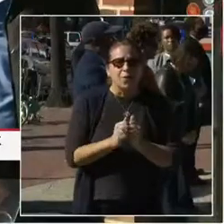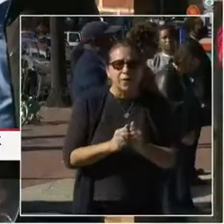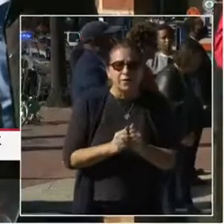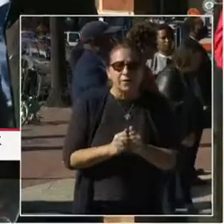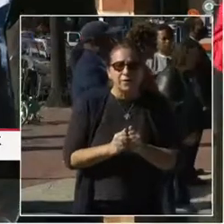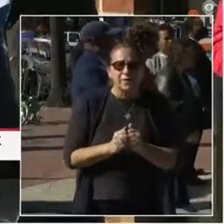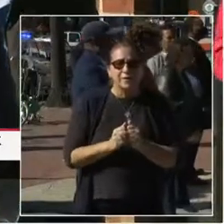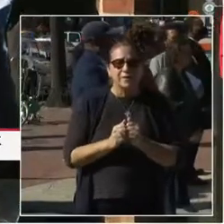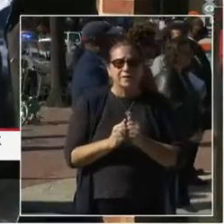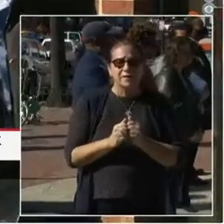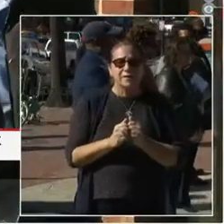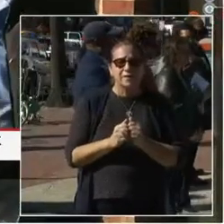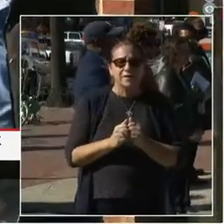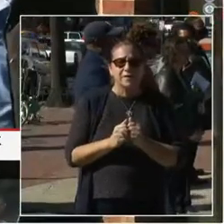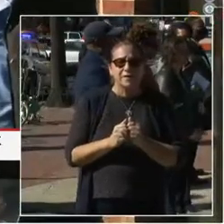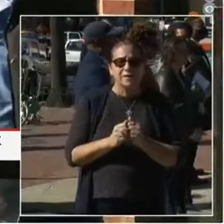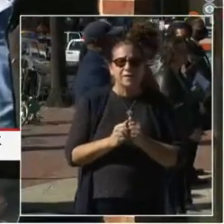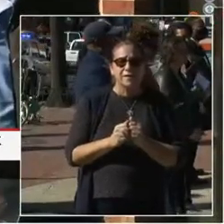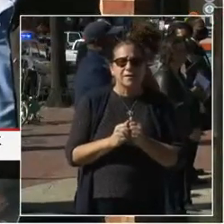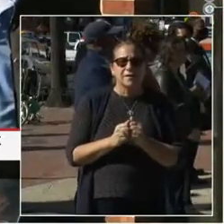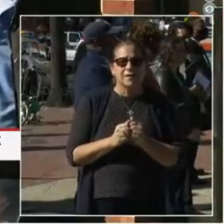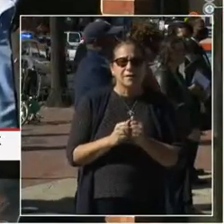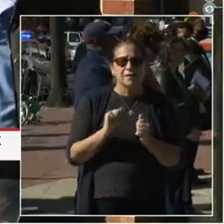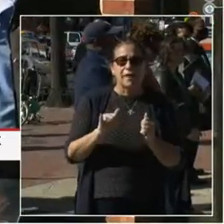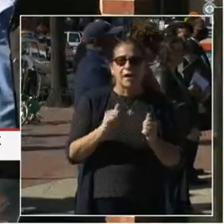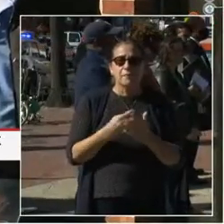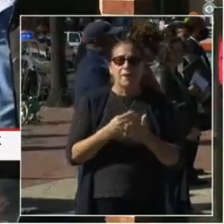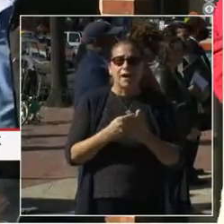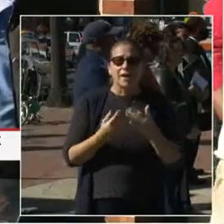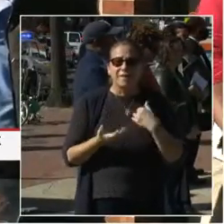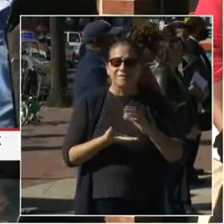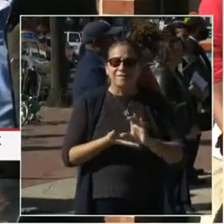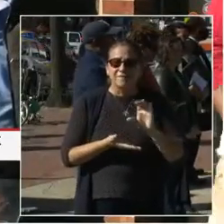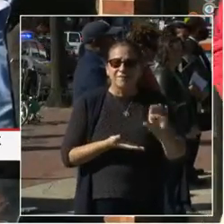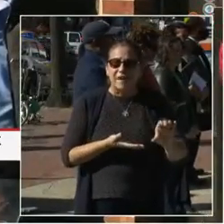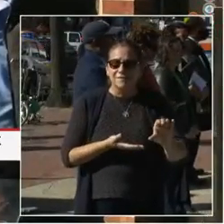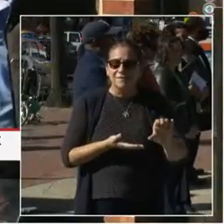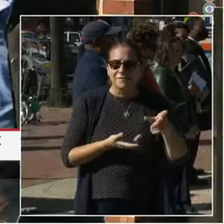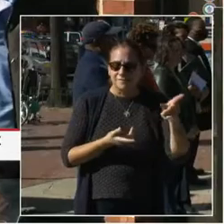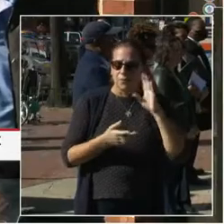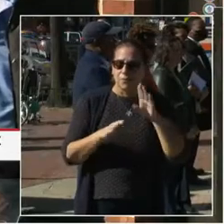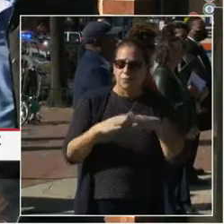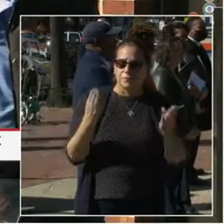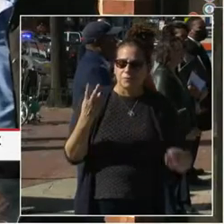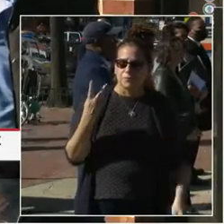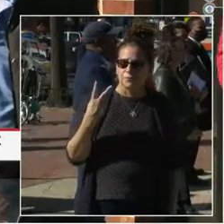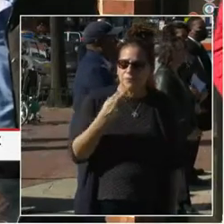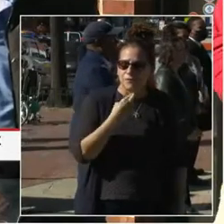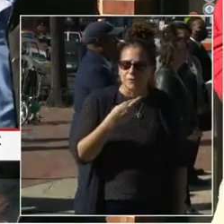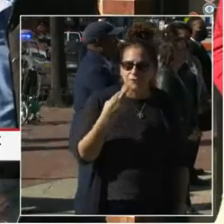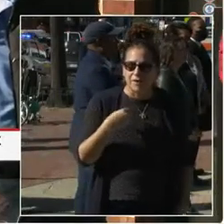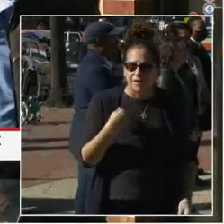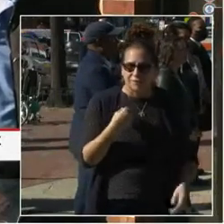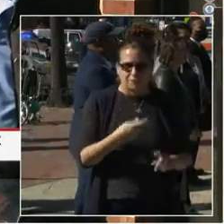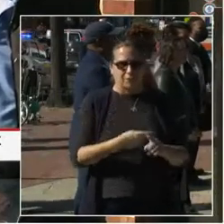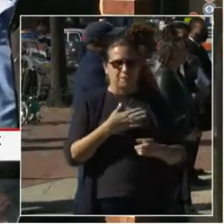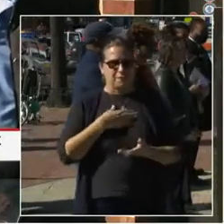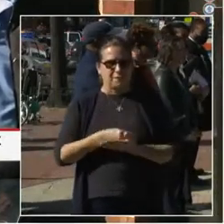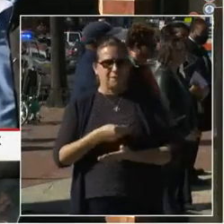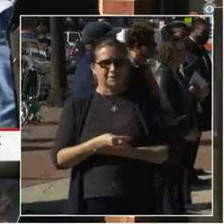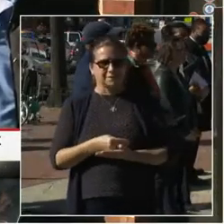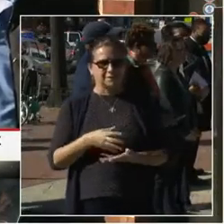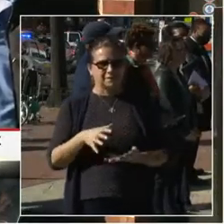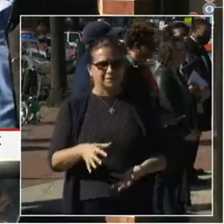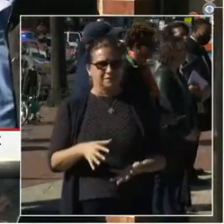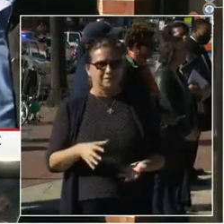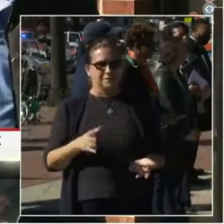And then finally, there's a lot of people who want to be food entrepreneurs, who maybe work out of their home, who have an idea about